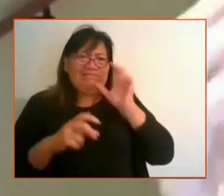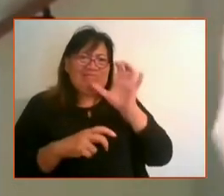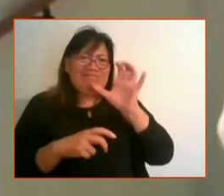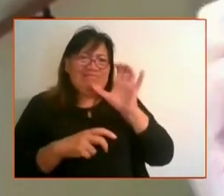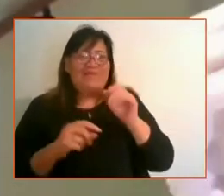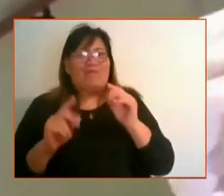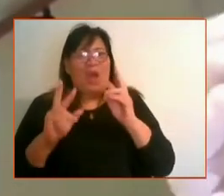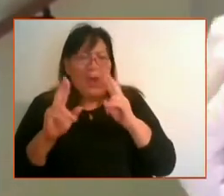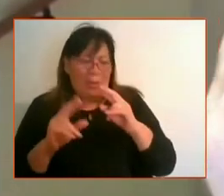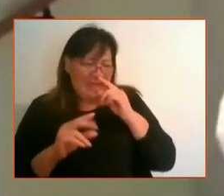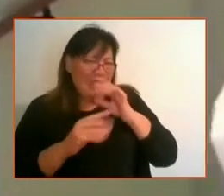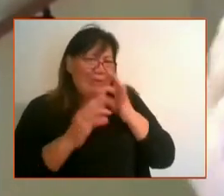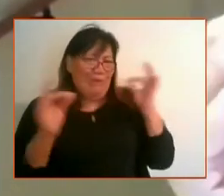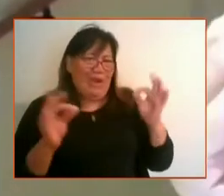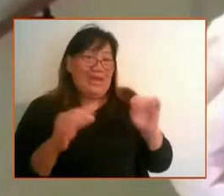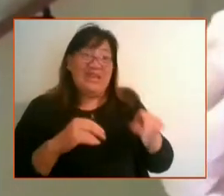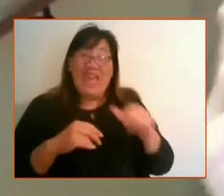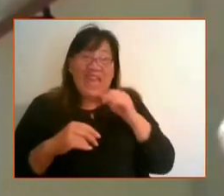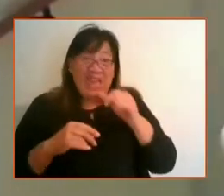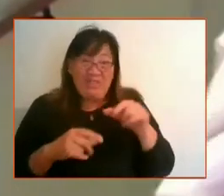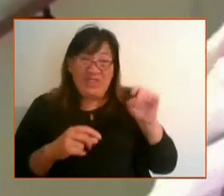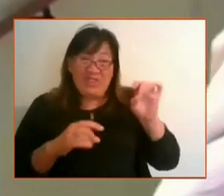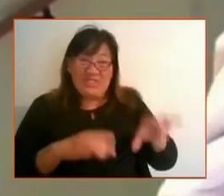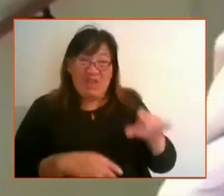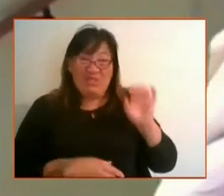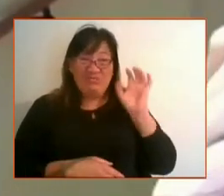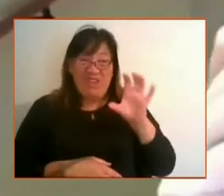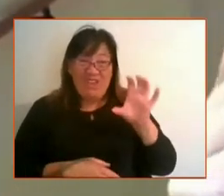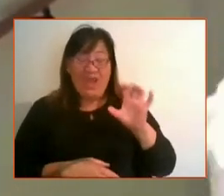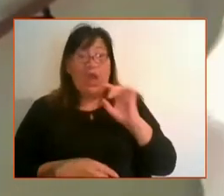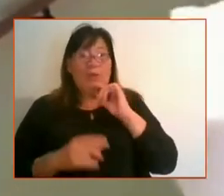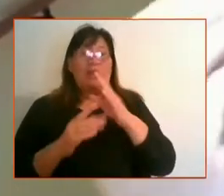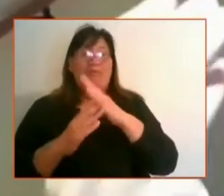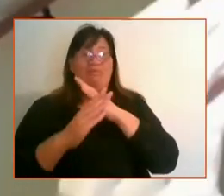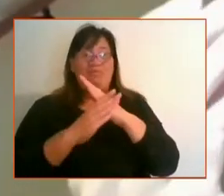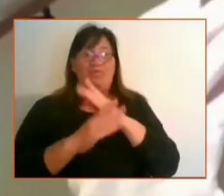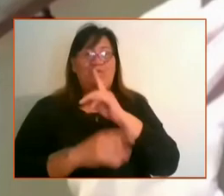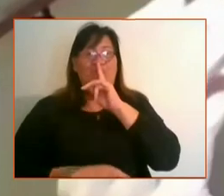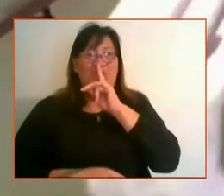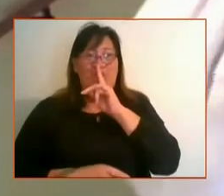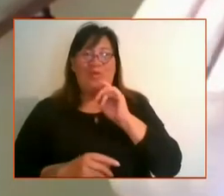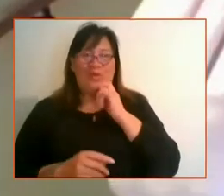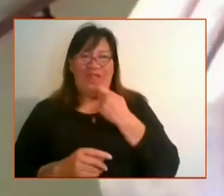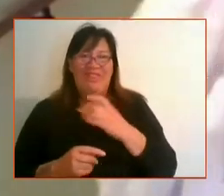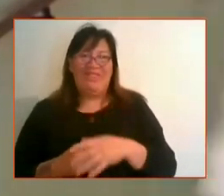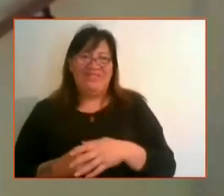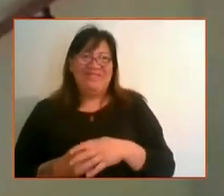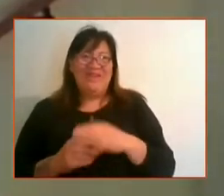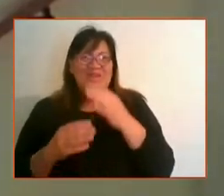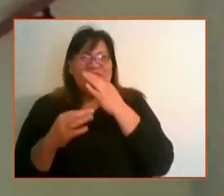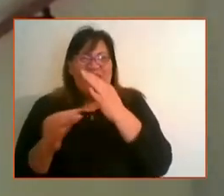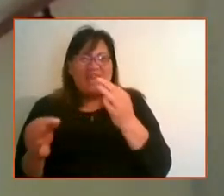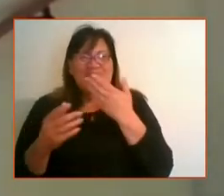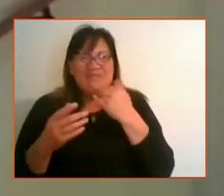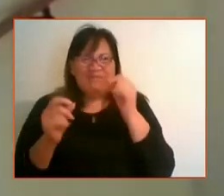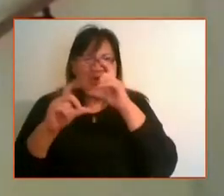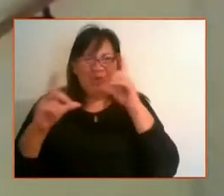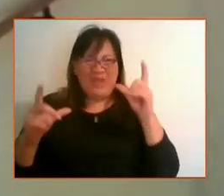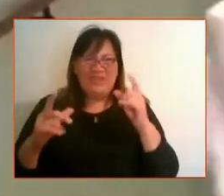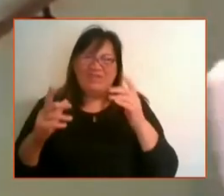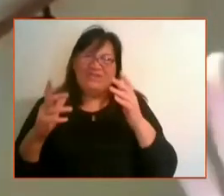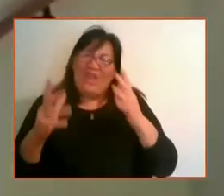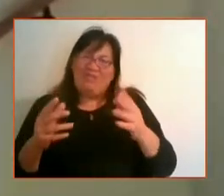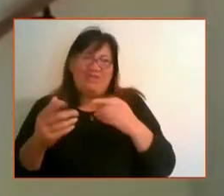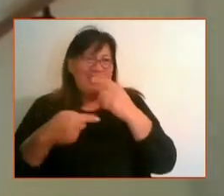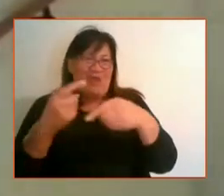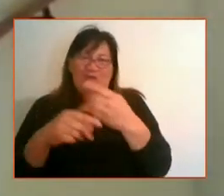lid on it. I can't promise it. If she does kick off, I'm going to put myself on mute, and I've asked our politicians just to be aware that they may need to continue the conversation